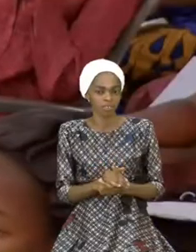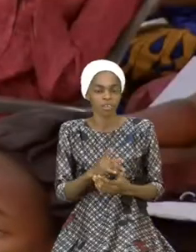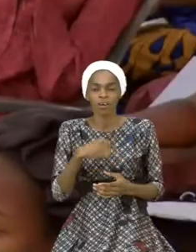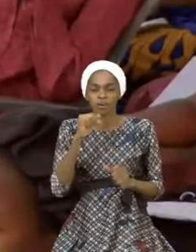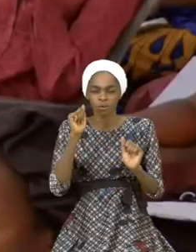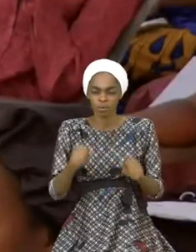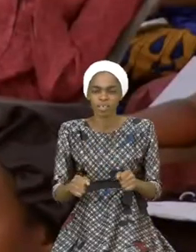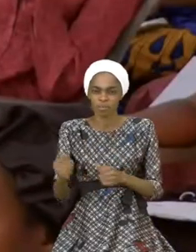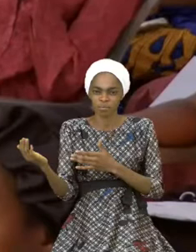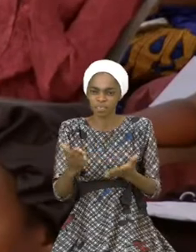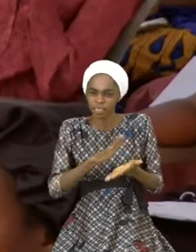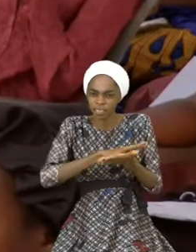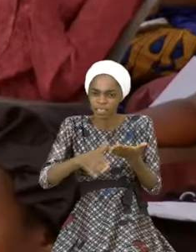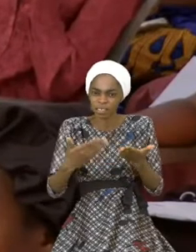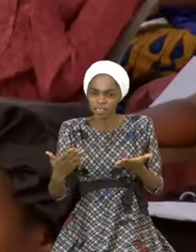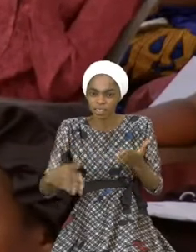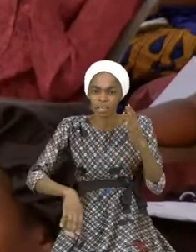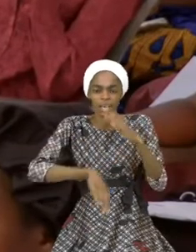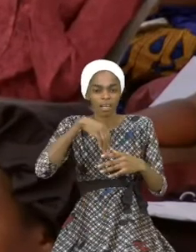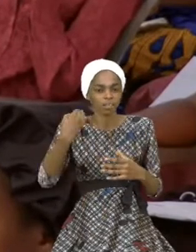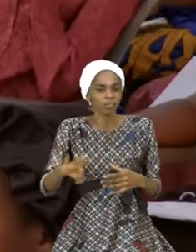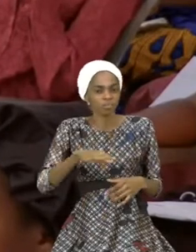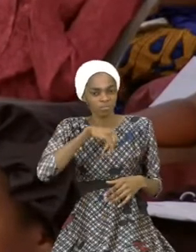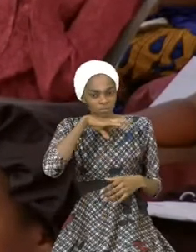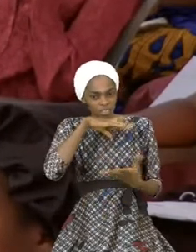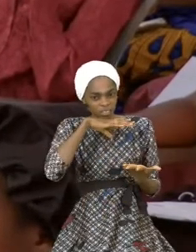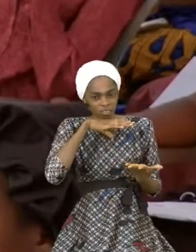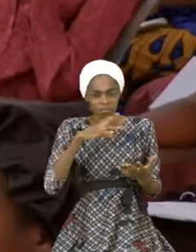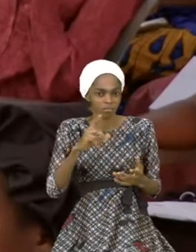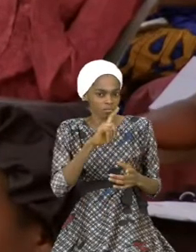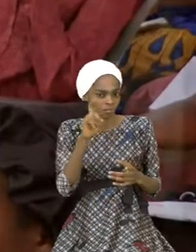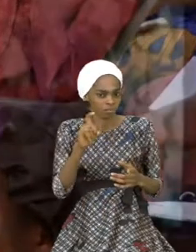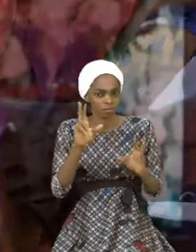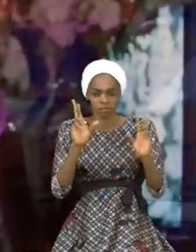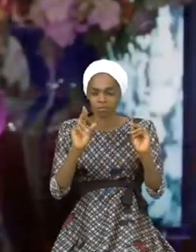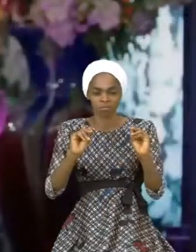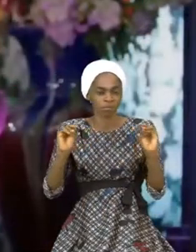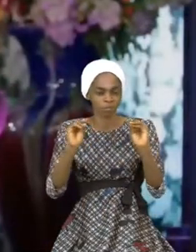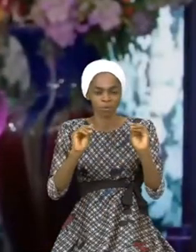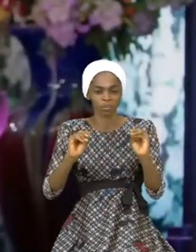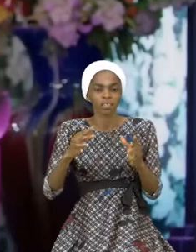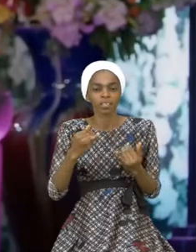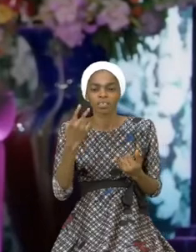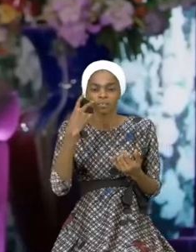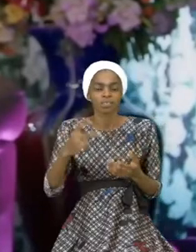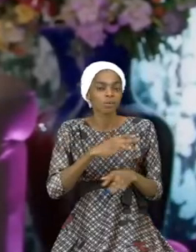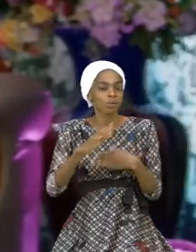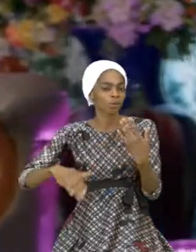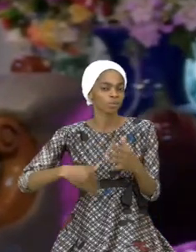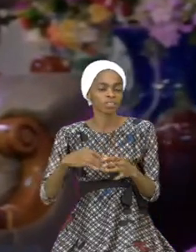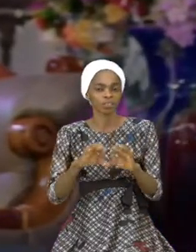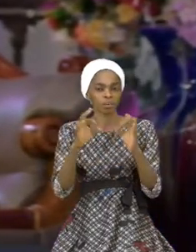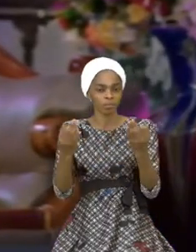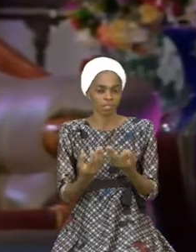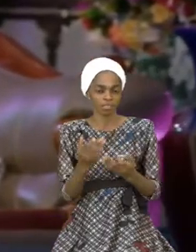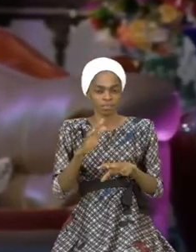scene out of an unclean no one you see all the families on earth all the